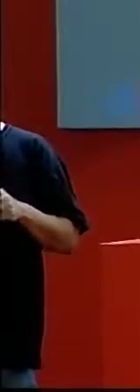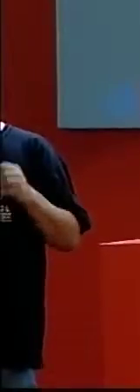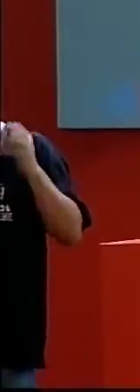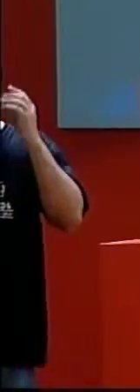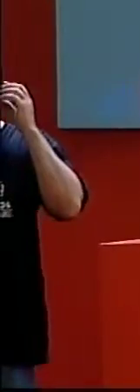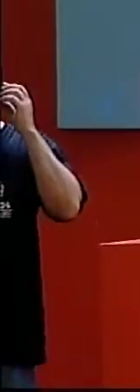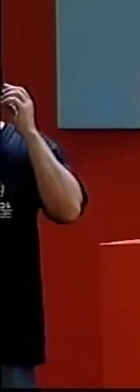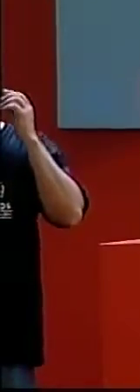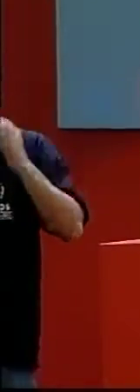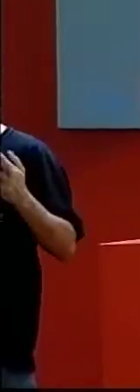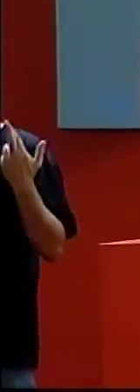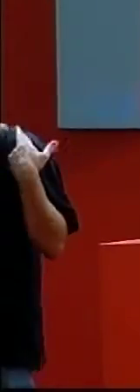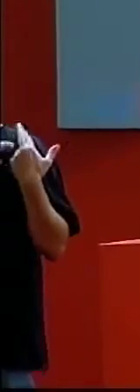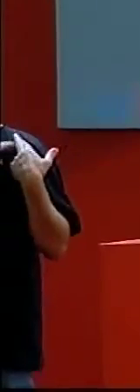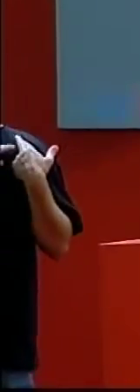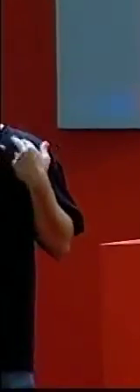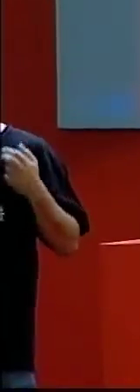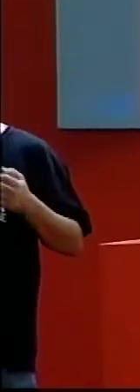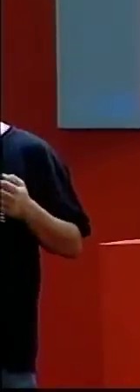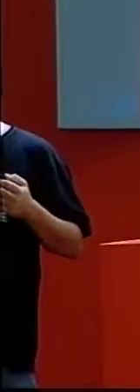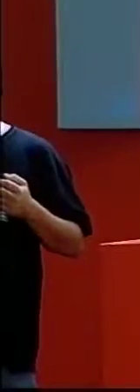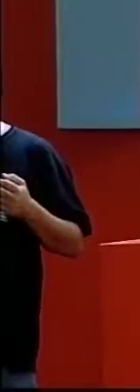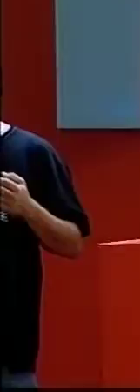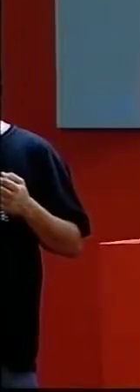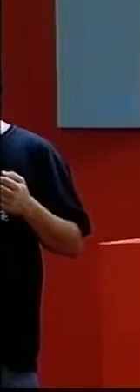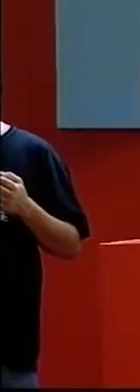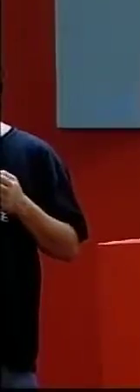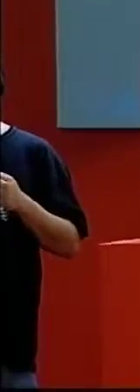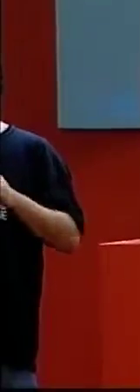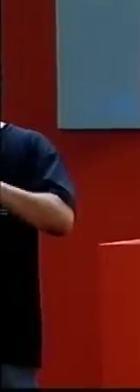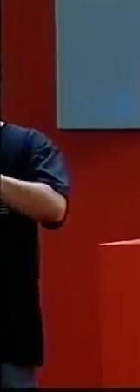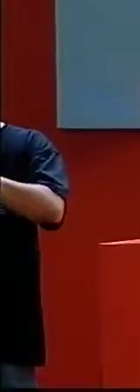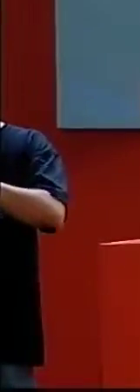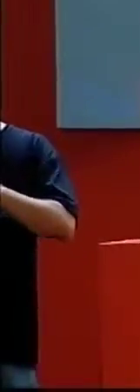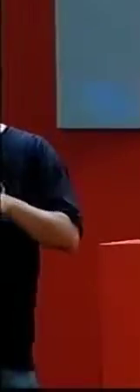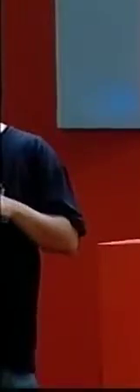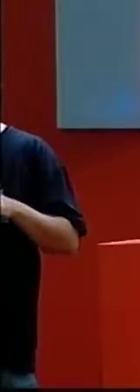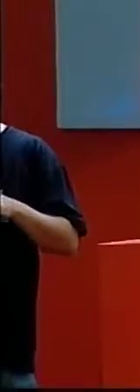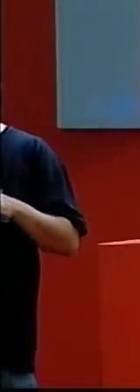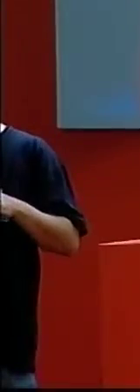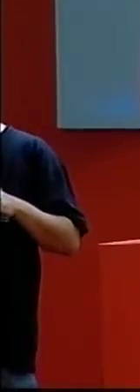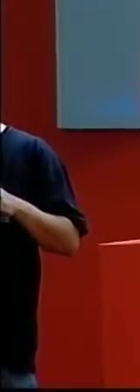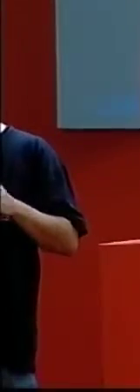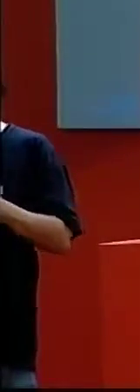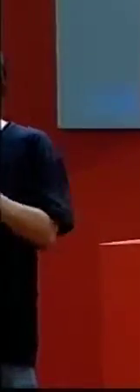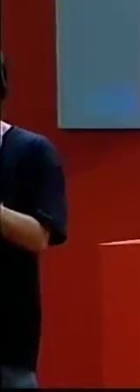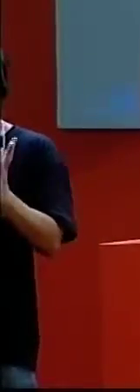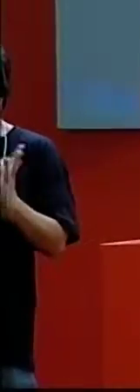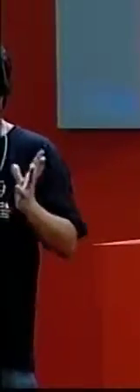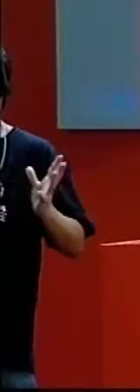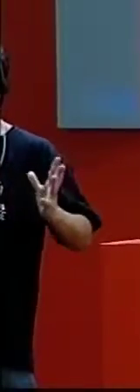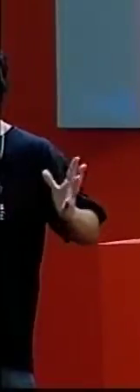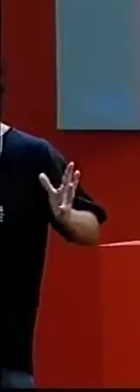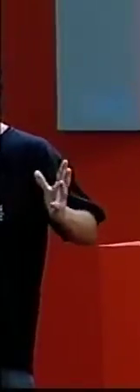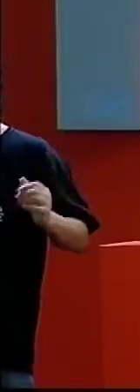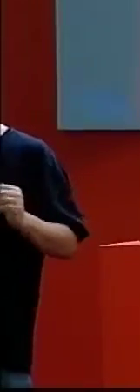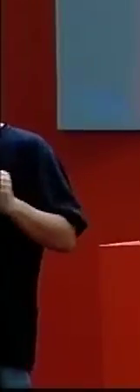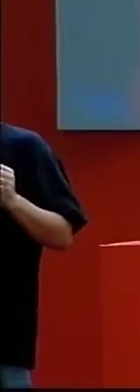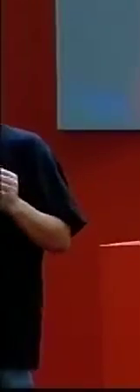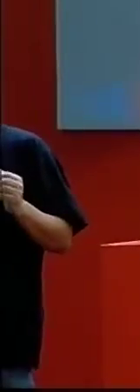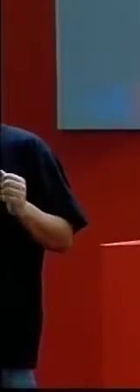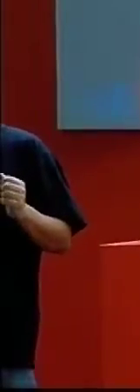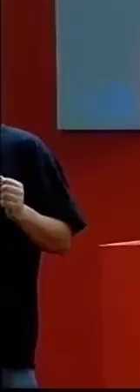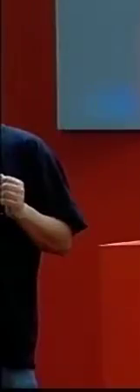historical responsibility, that the wealth of the rich countries has been accumulated at the expense of